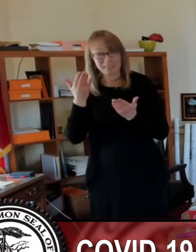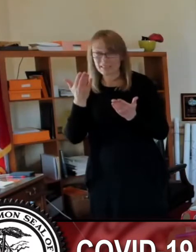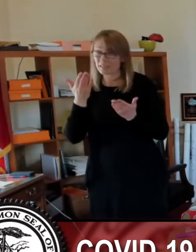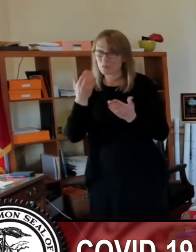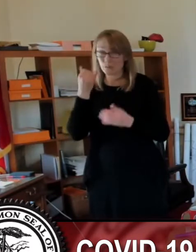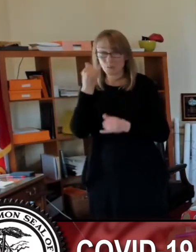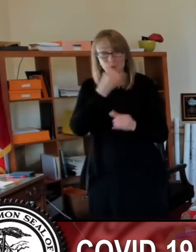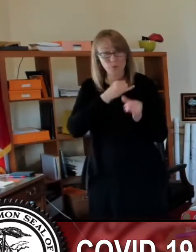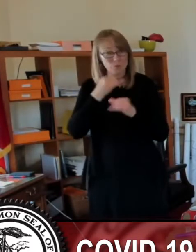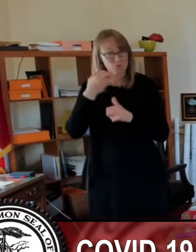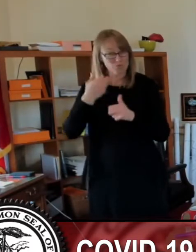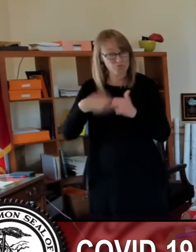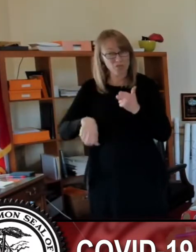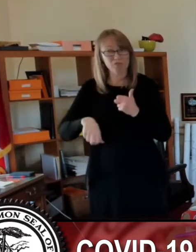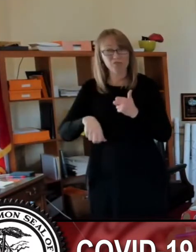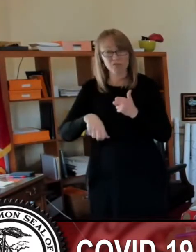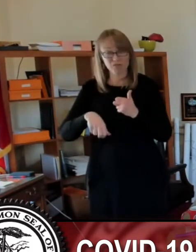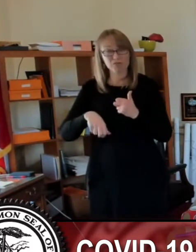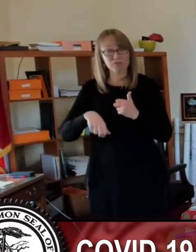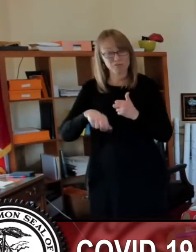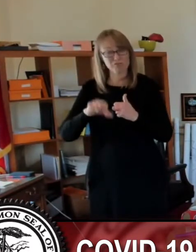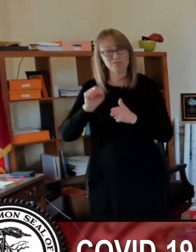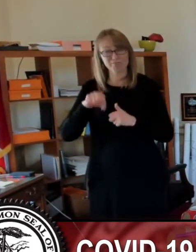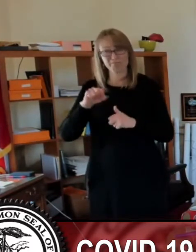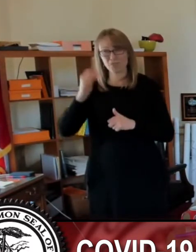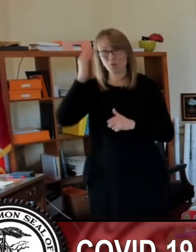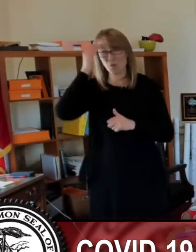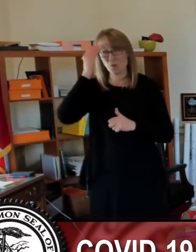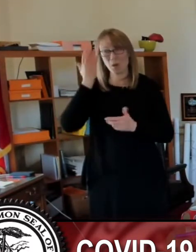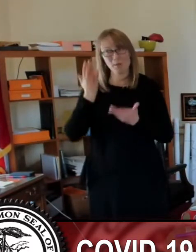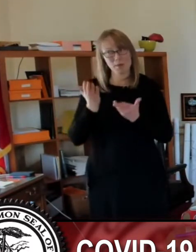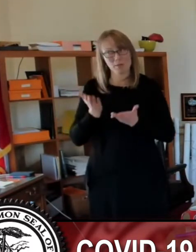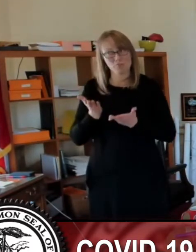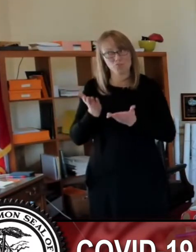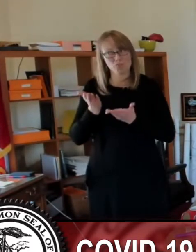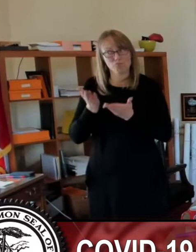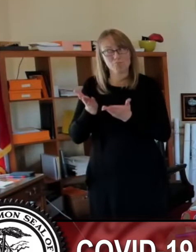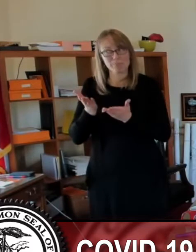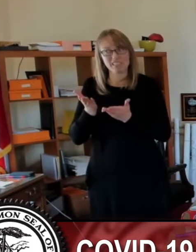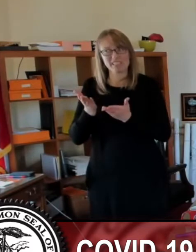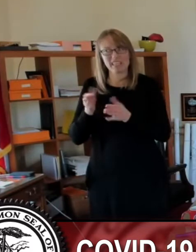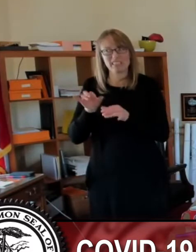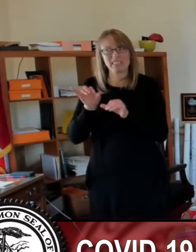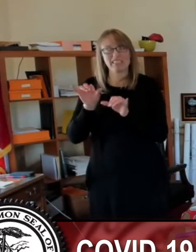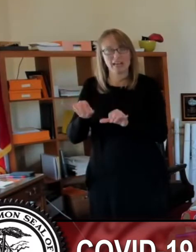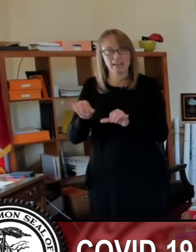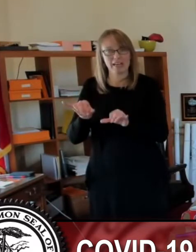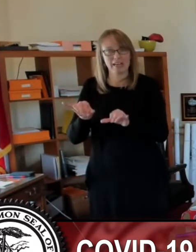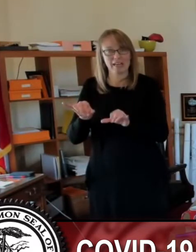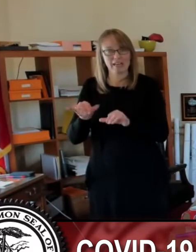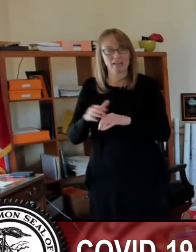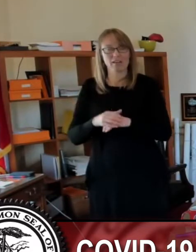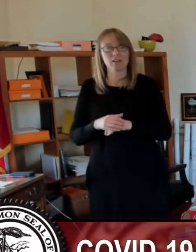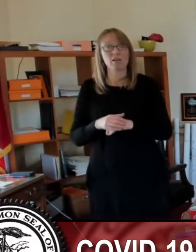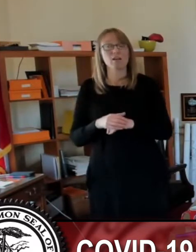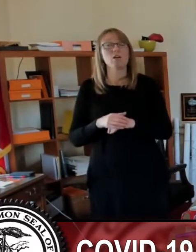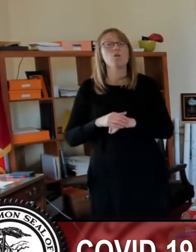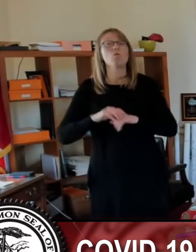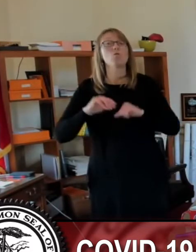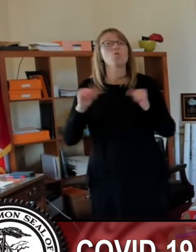But maybe stay in place. St. Louis University's winter break starts right